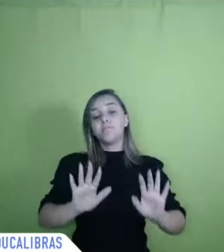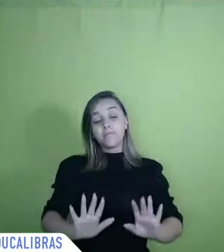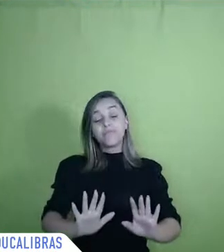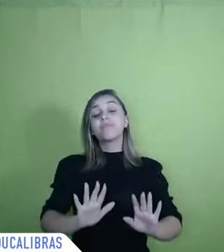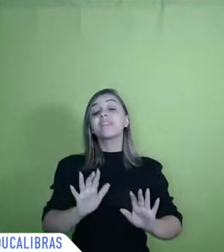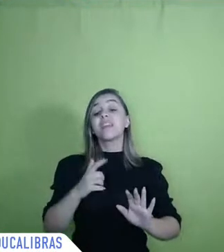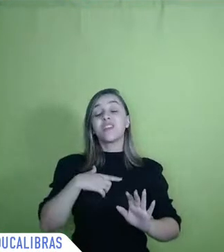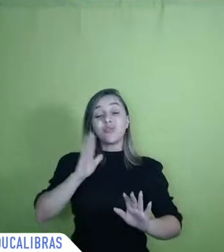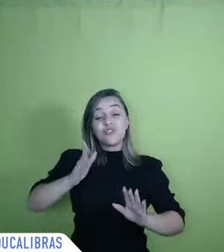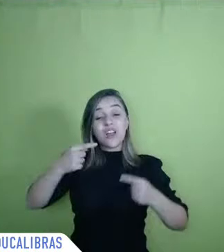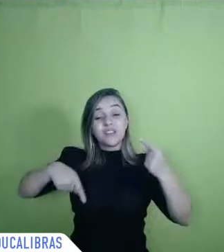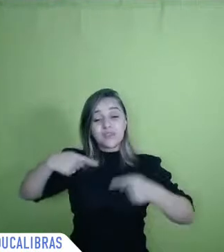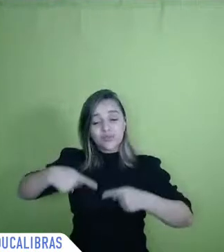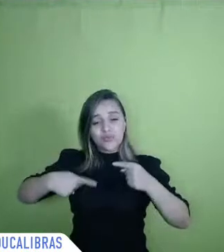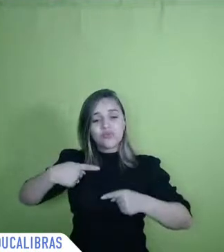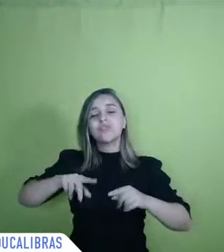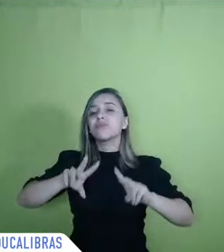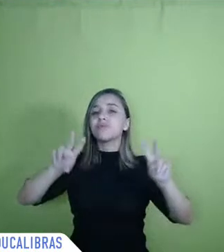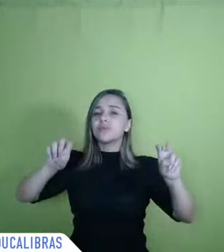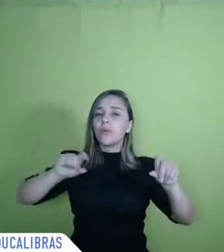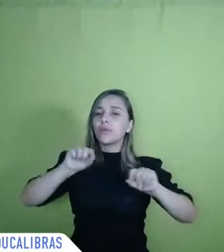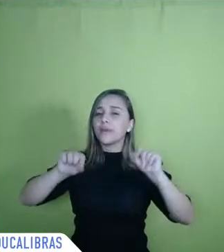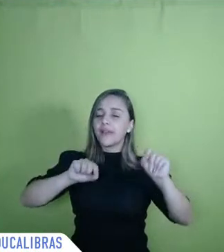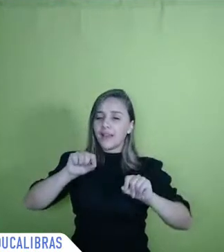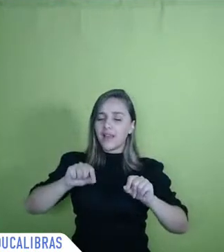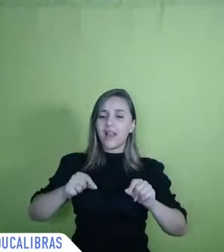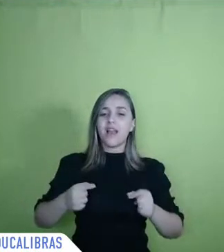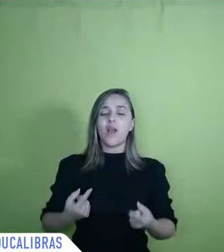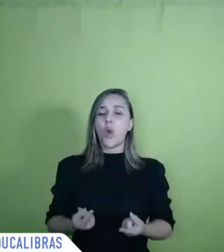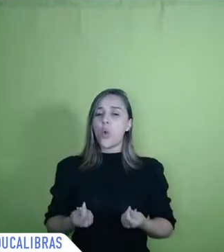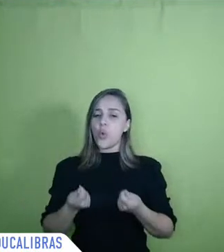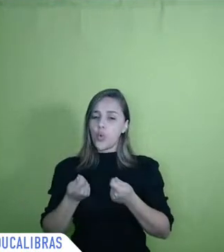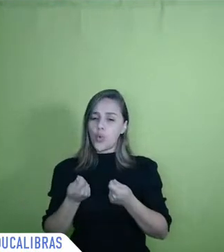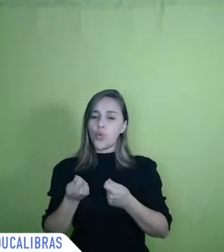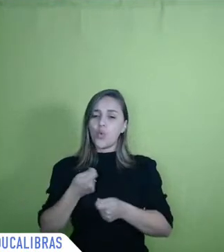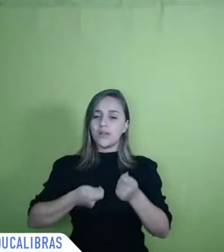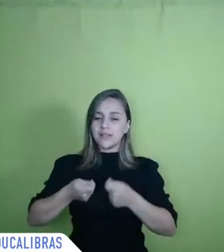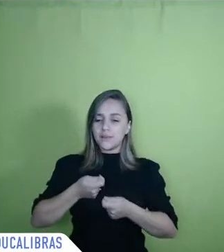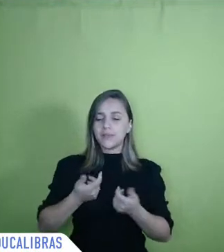in the debate on the question you've asked me. We have been